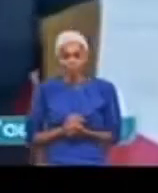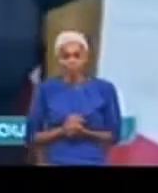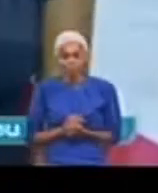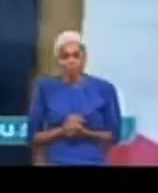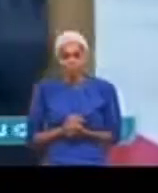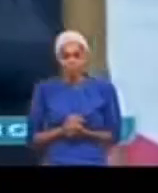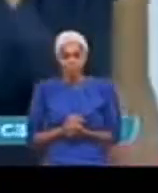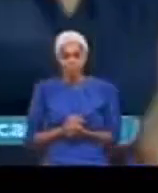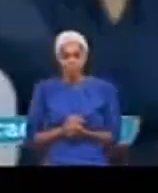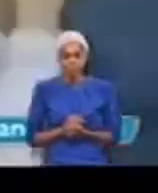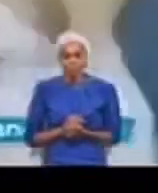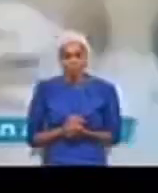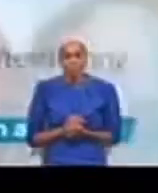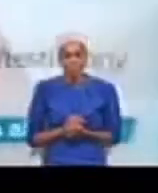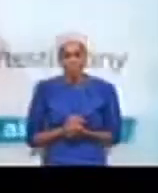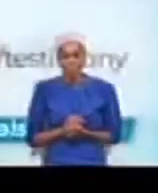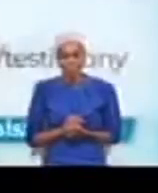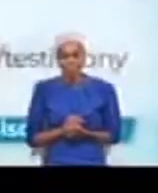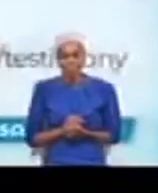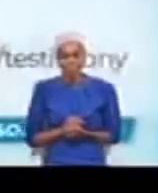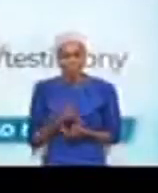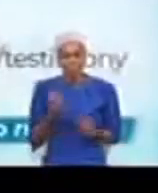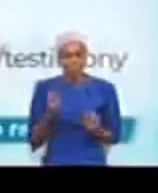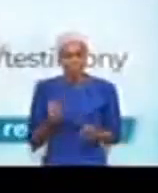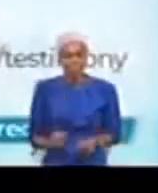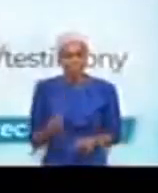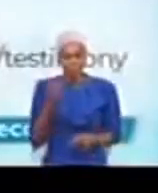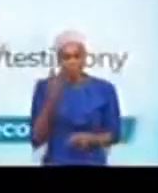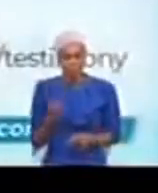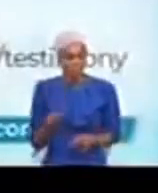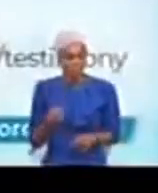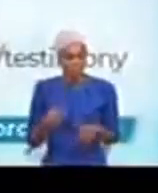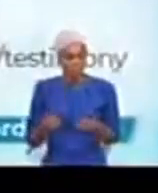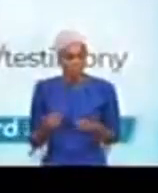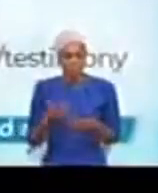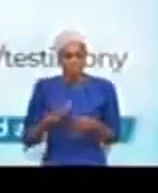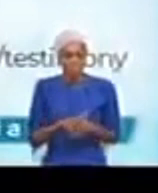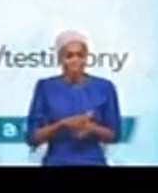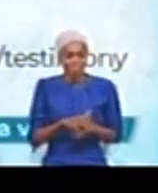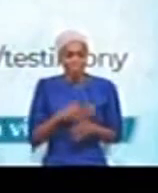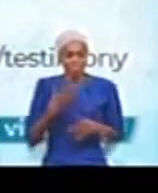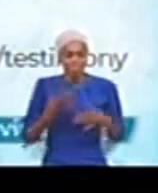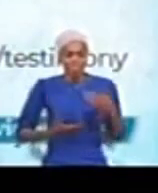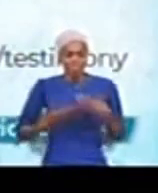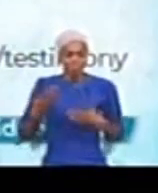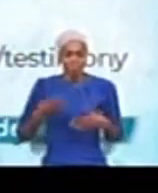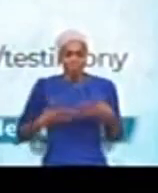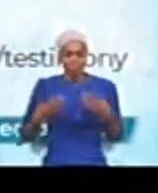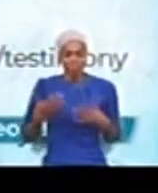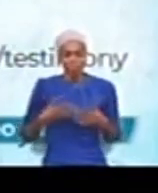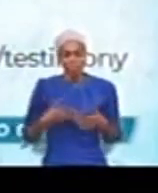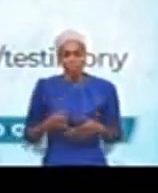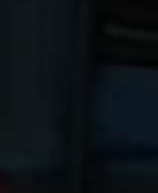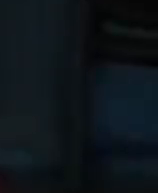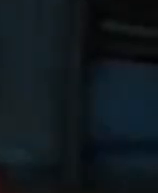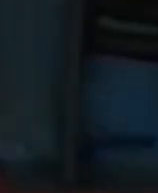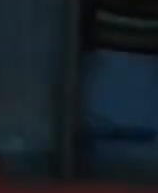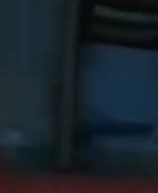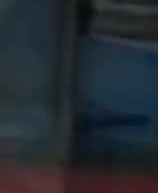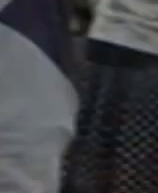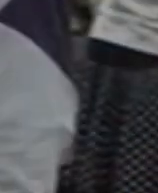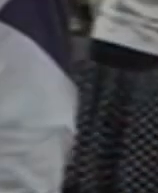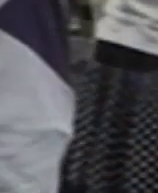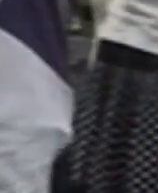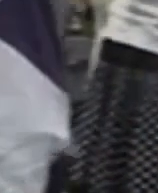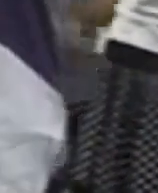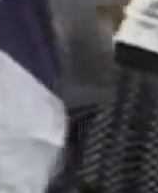the Lord. You can see her filled with joy and tears of joy rolling